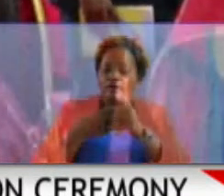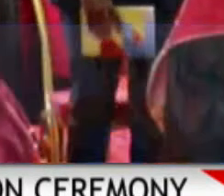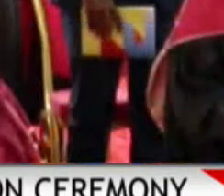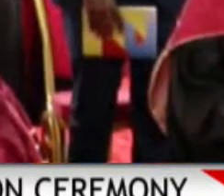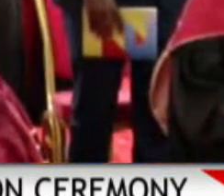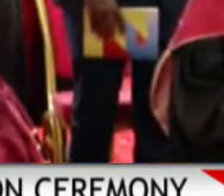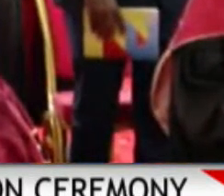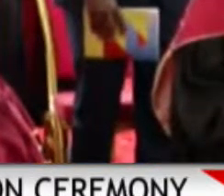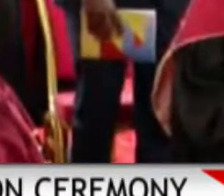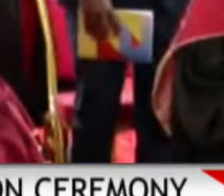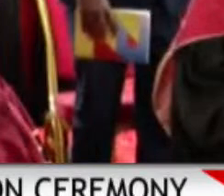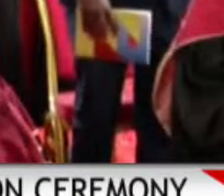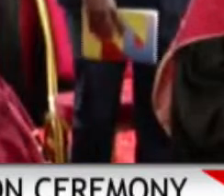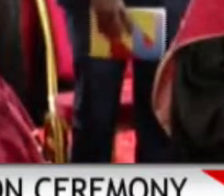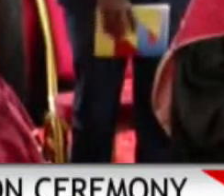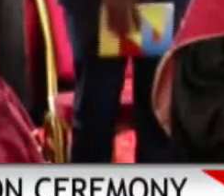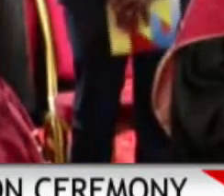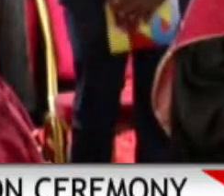of the degree.